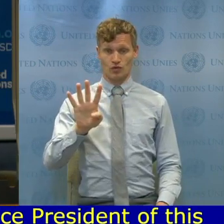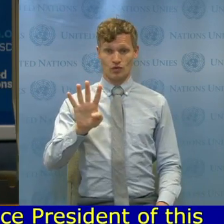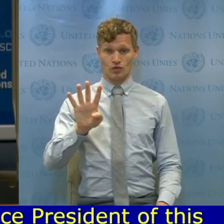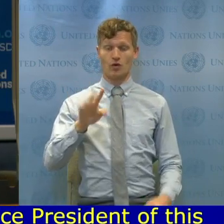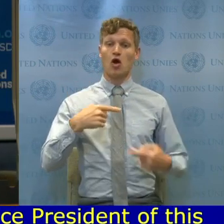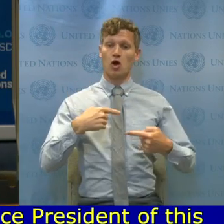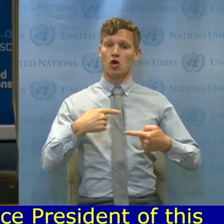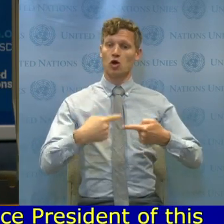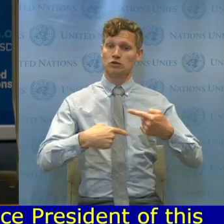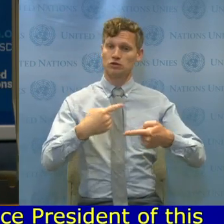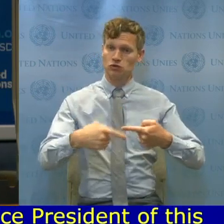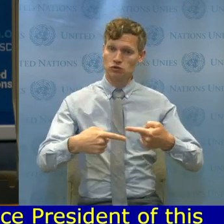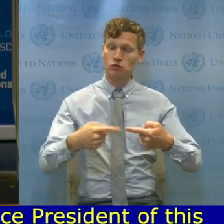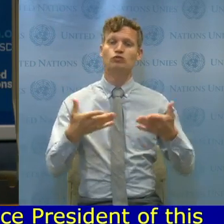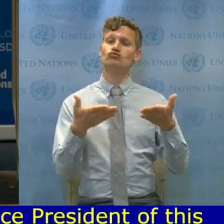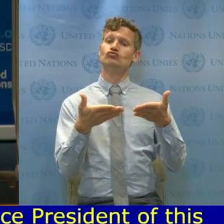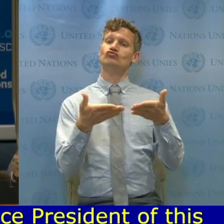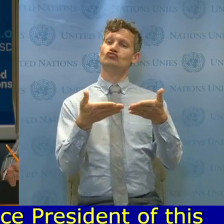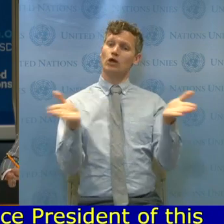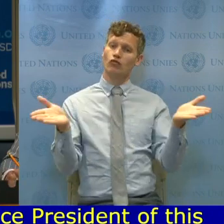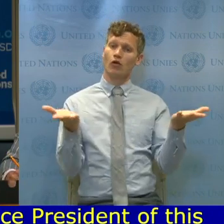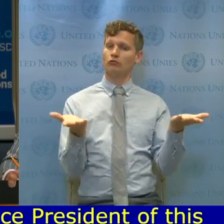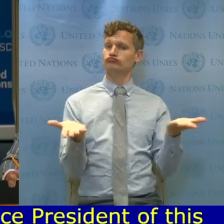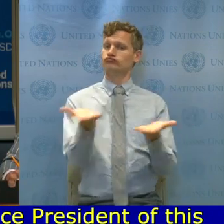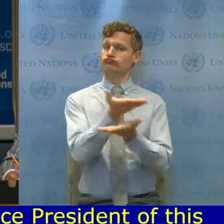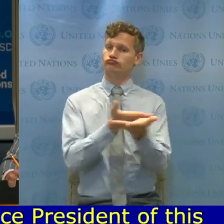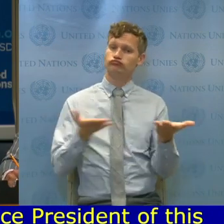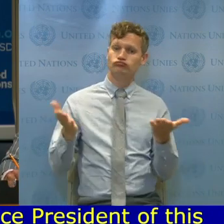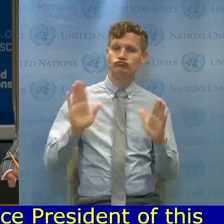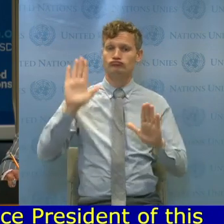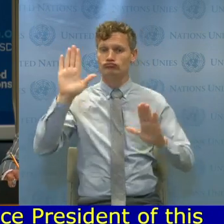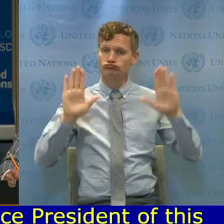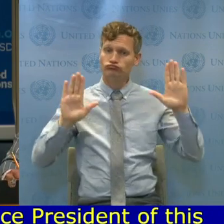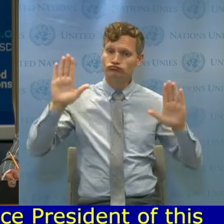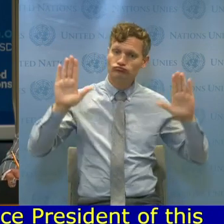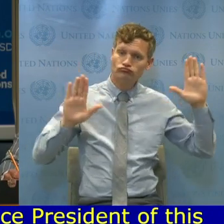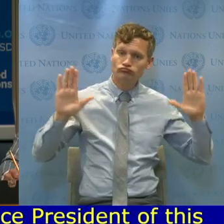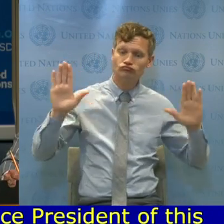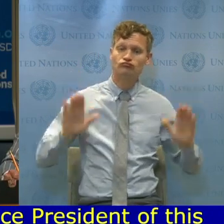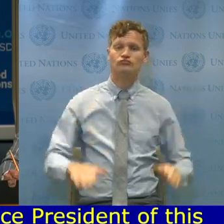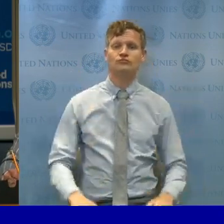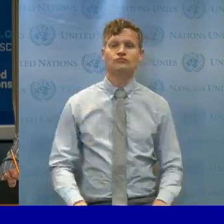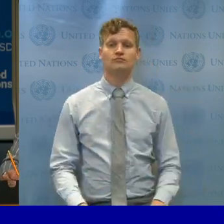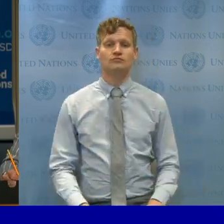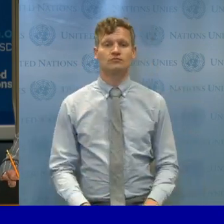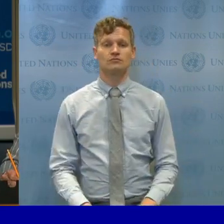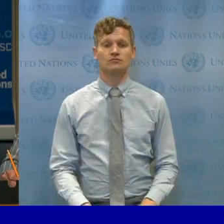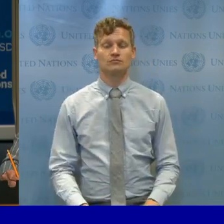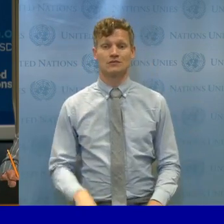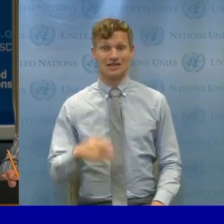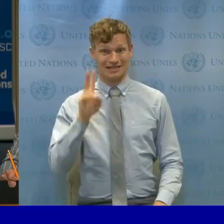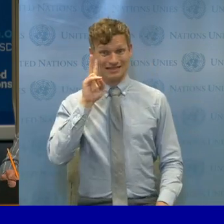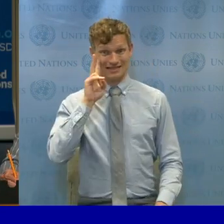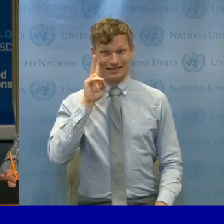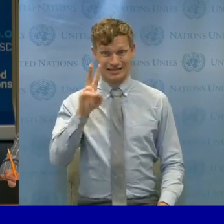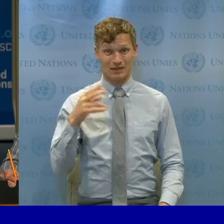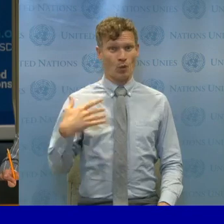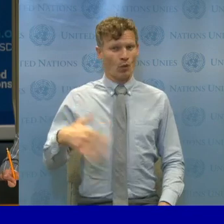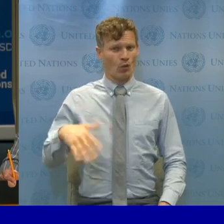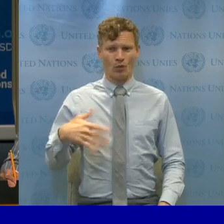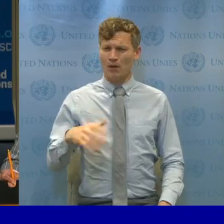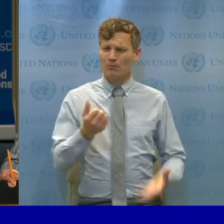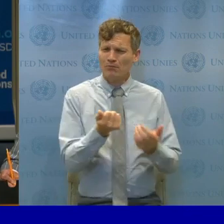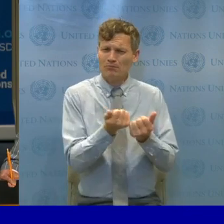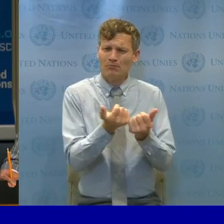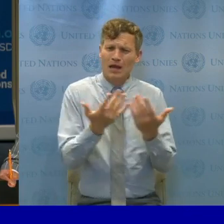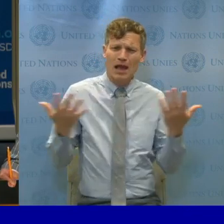debate. The success of the conference is clearly indicated by the great number of requests for interventions